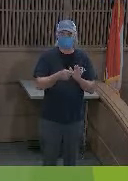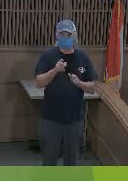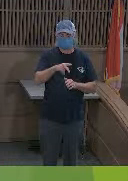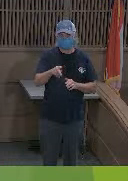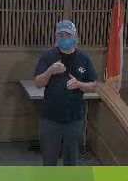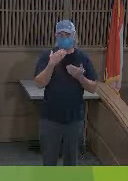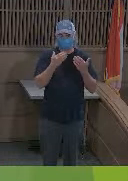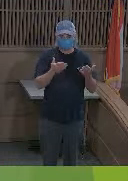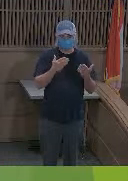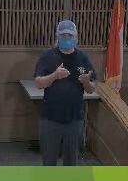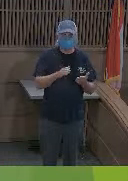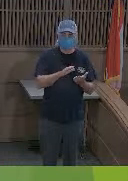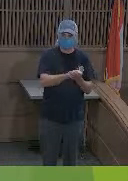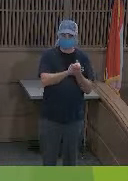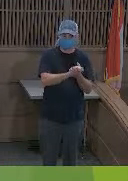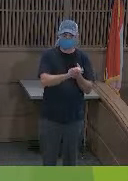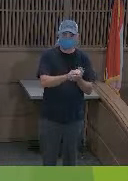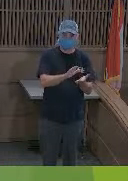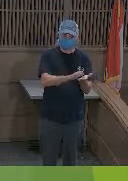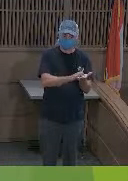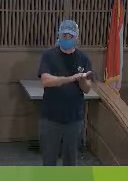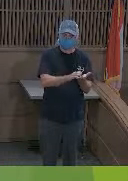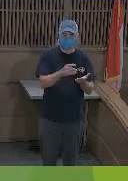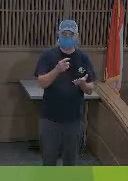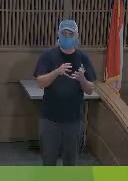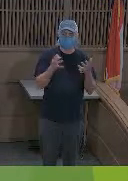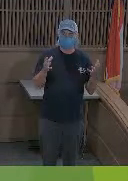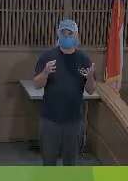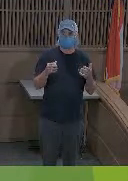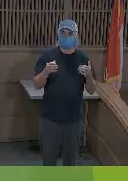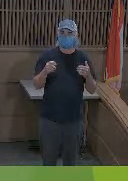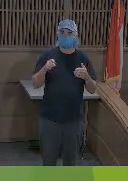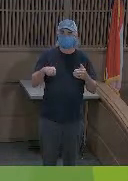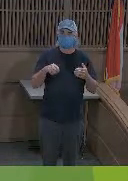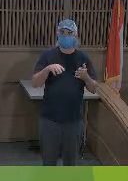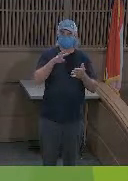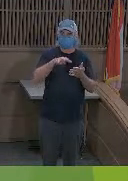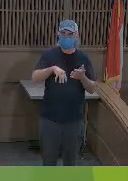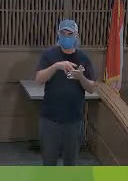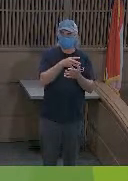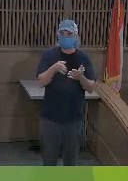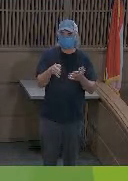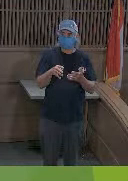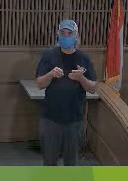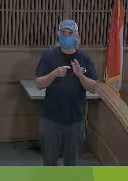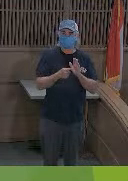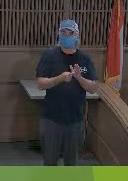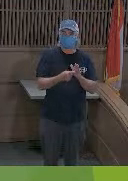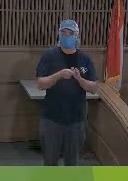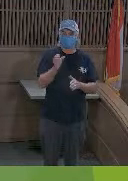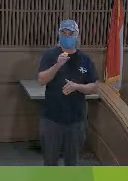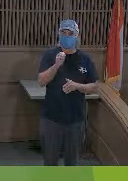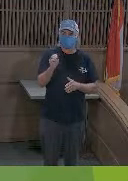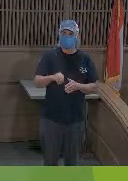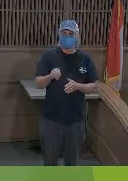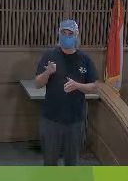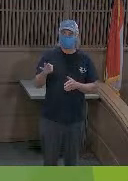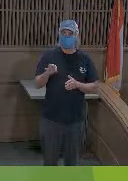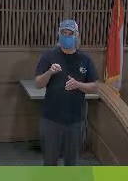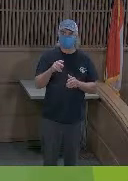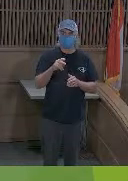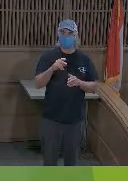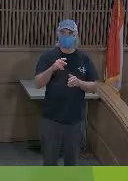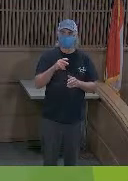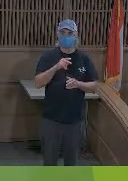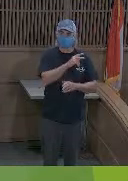I suggested that we get a graph showing the percentage of patients